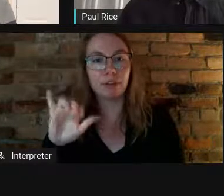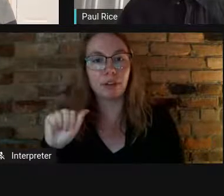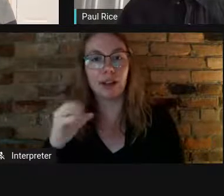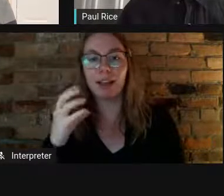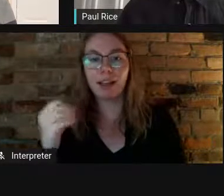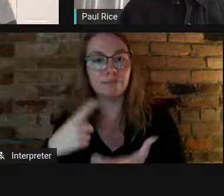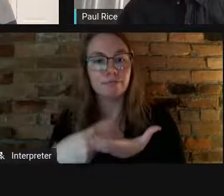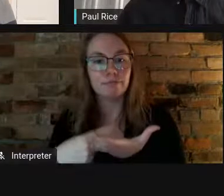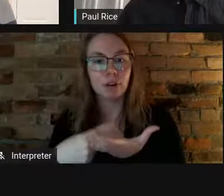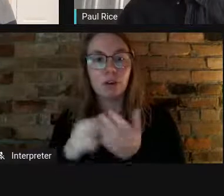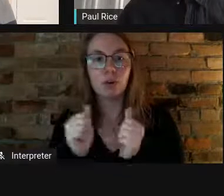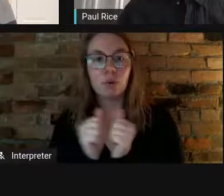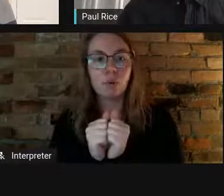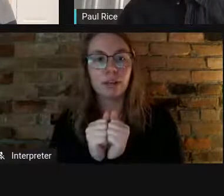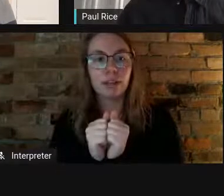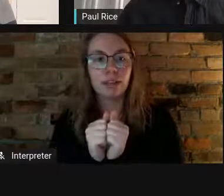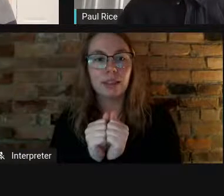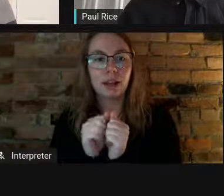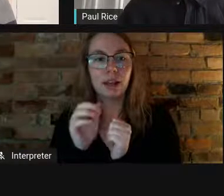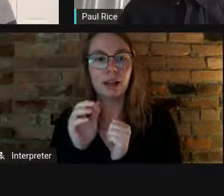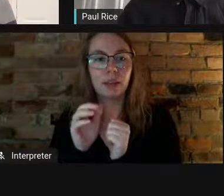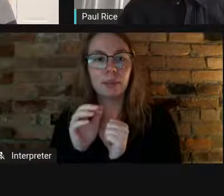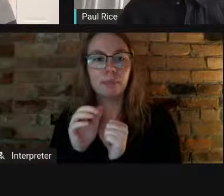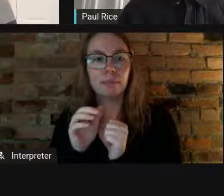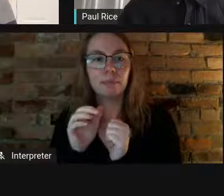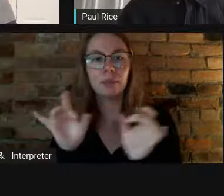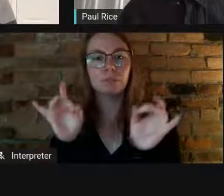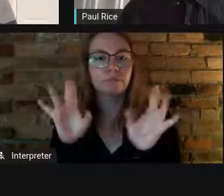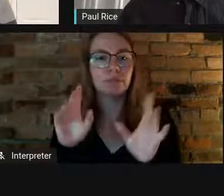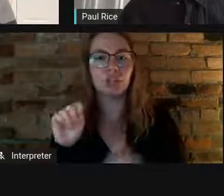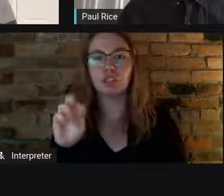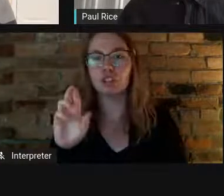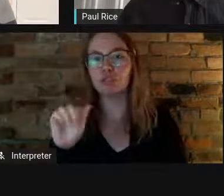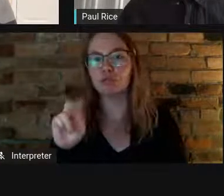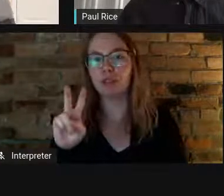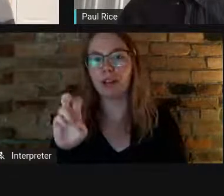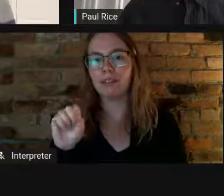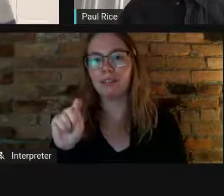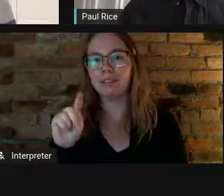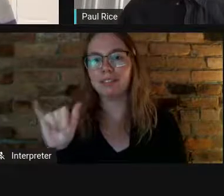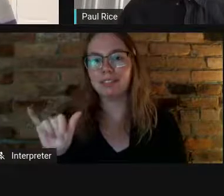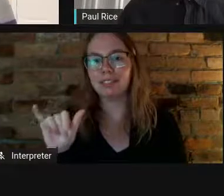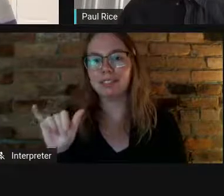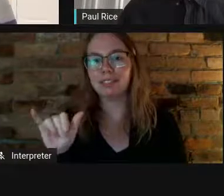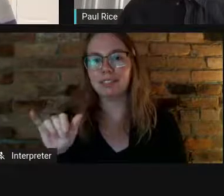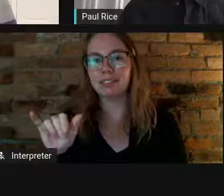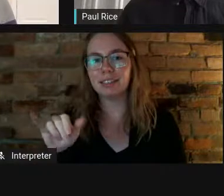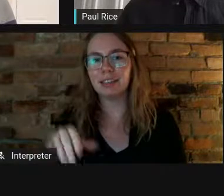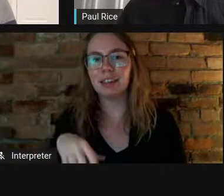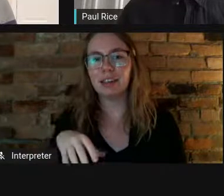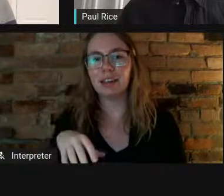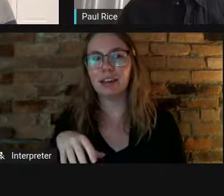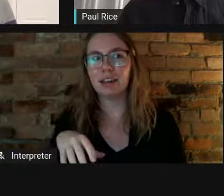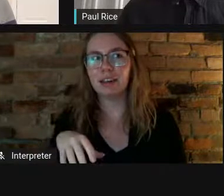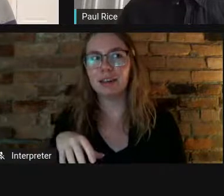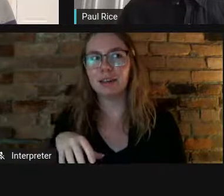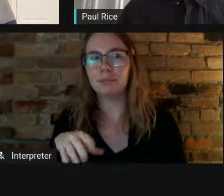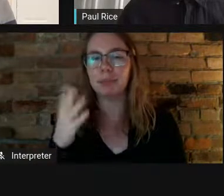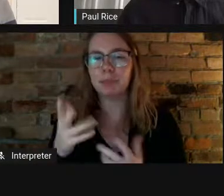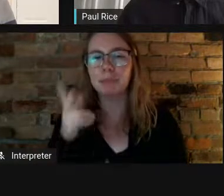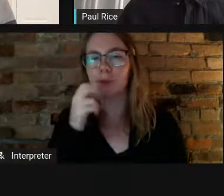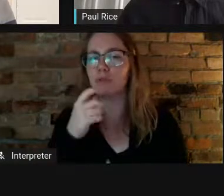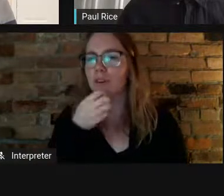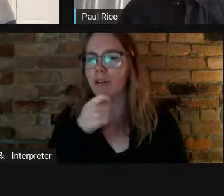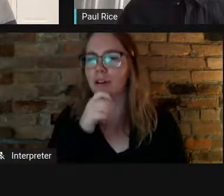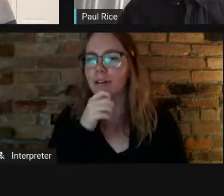to the travesty artists, which for us is like drag queens. And I thought I was a